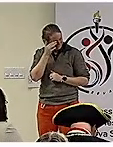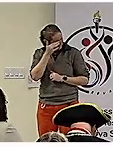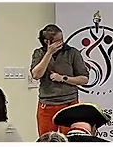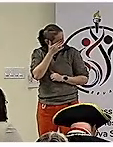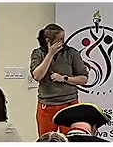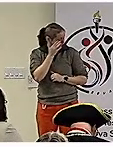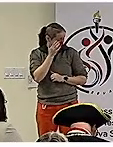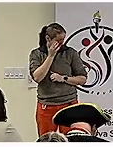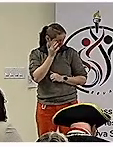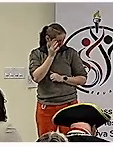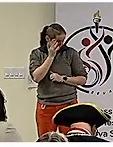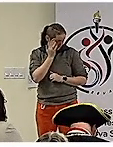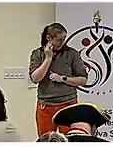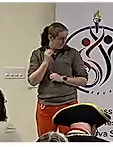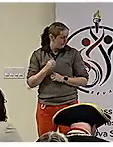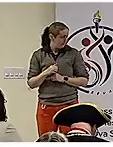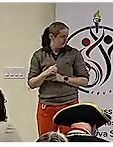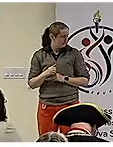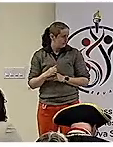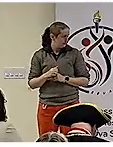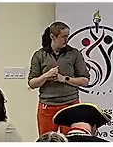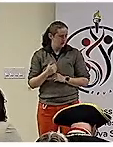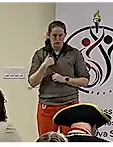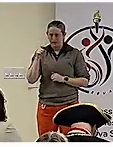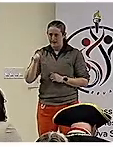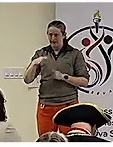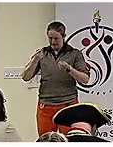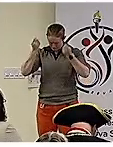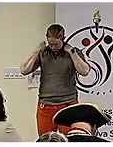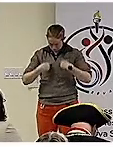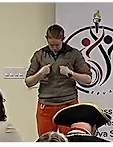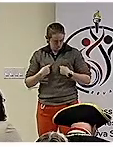Good morning, everyone. I think I need to put this on.